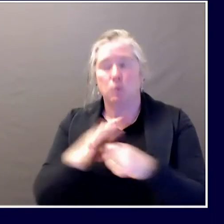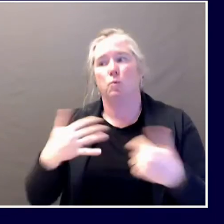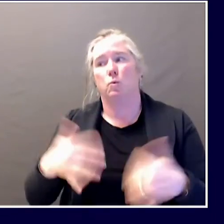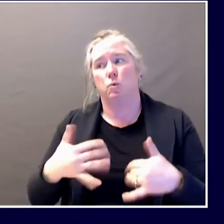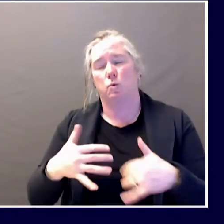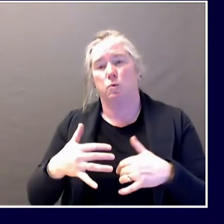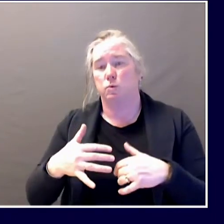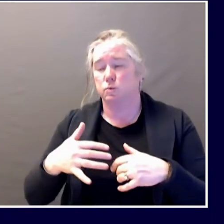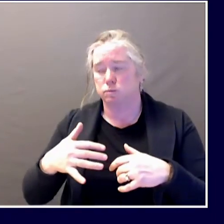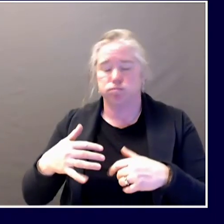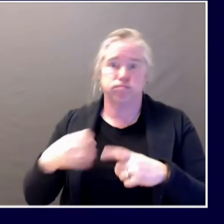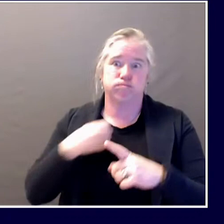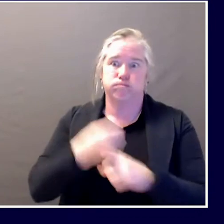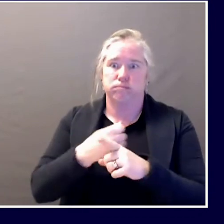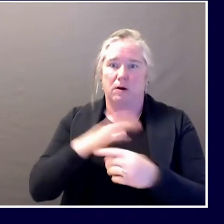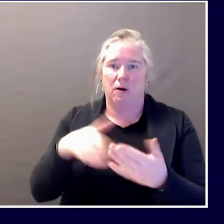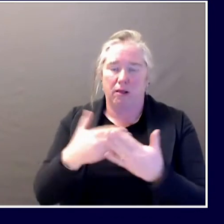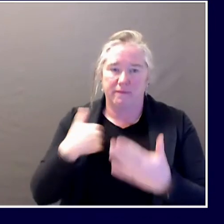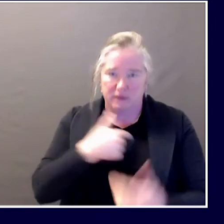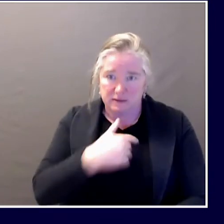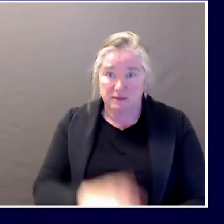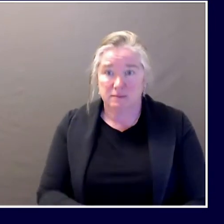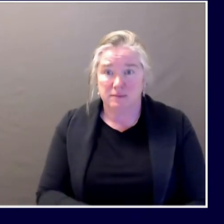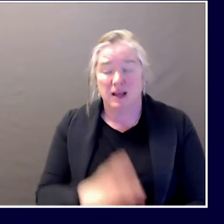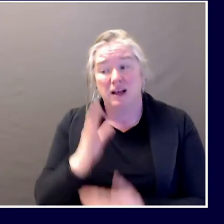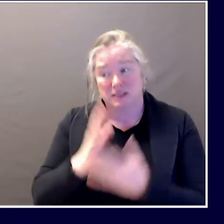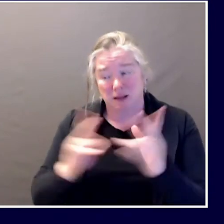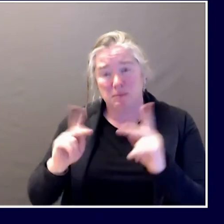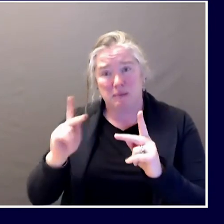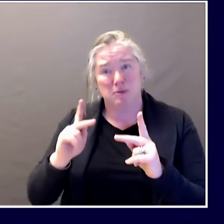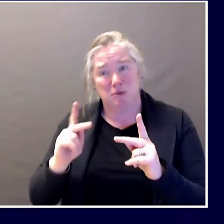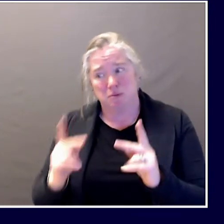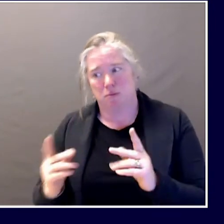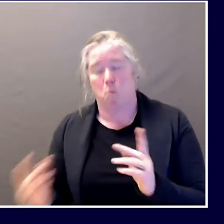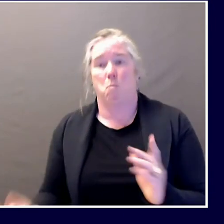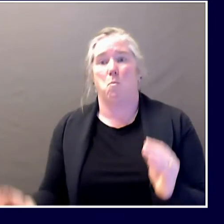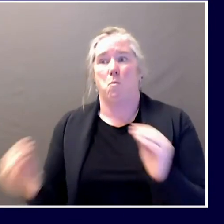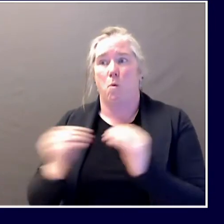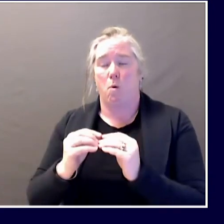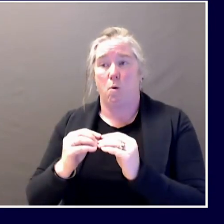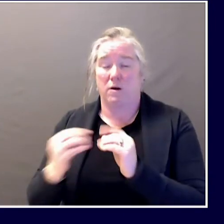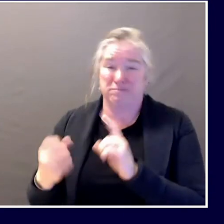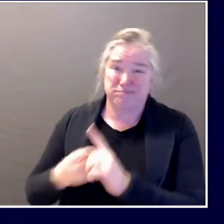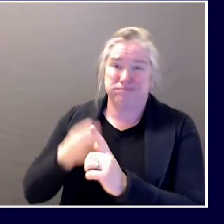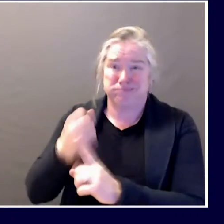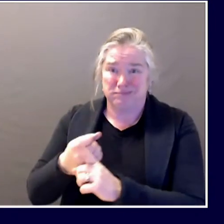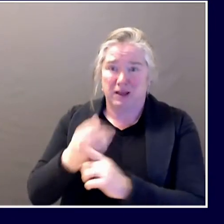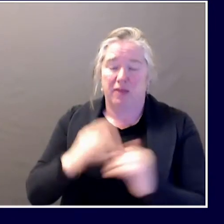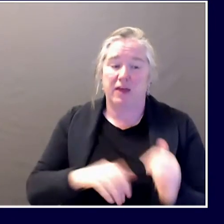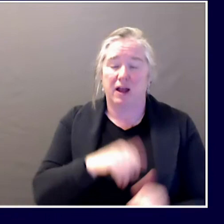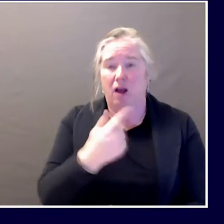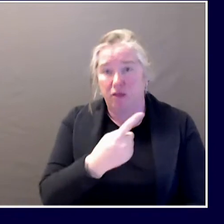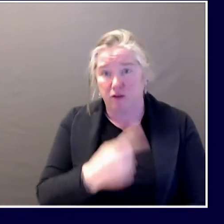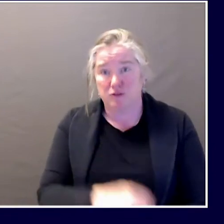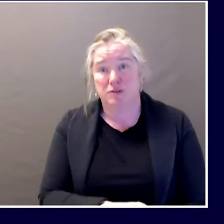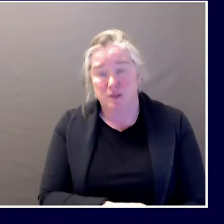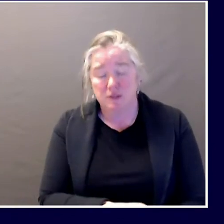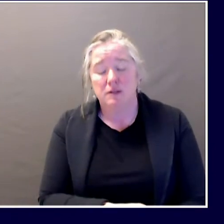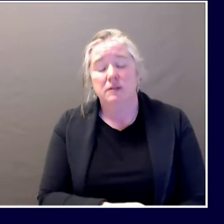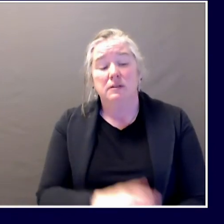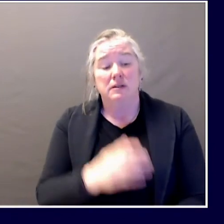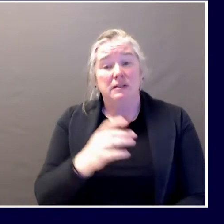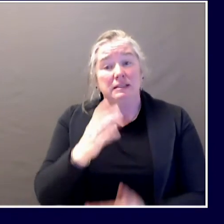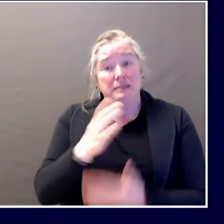have affected some more than others. For example, the pandemic has meant that families have not been able to be